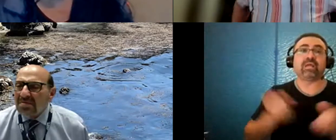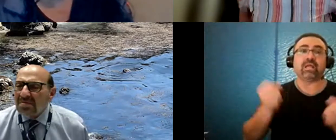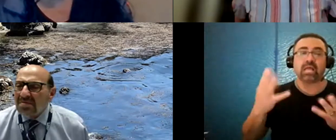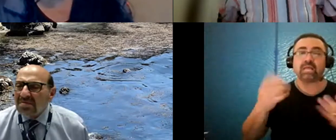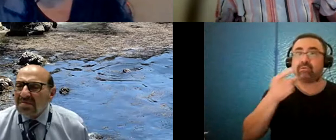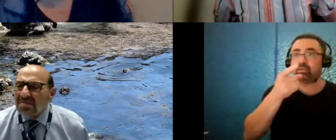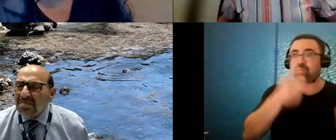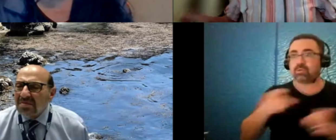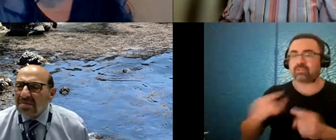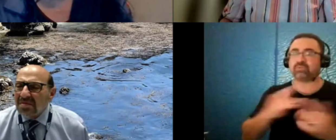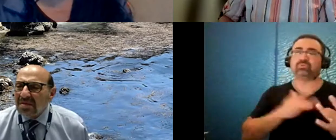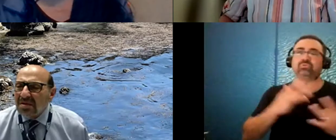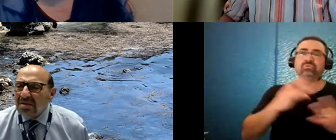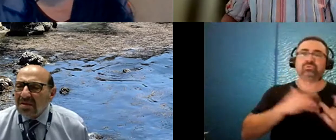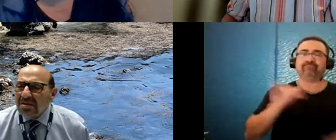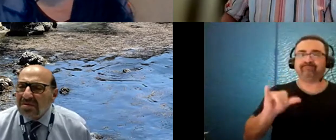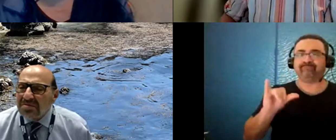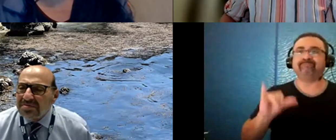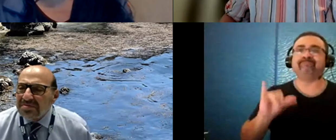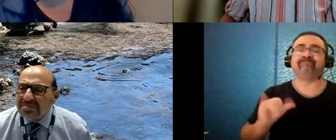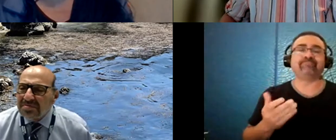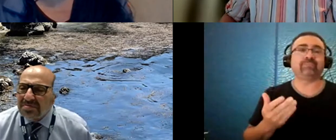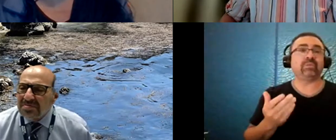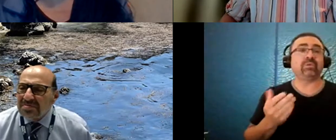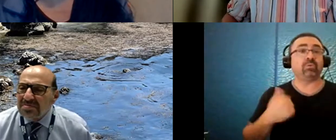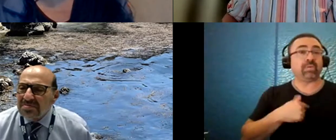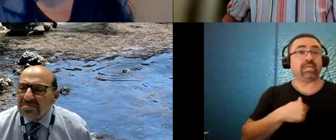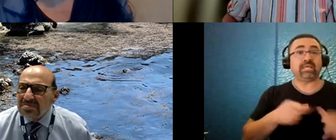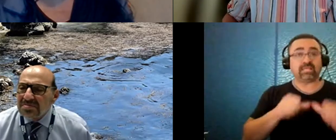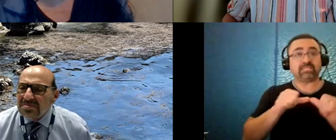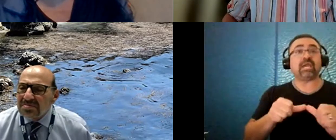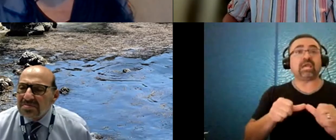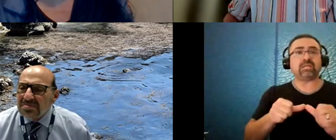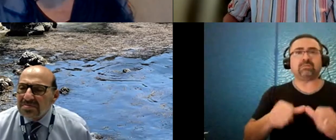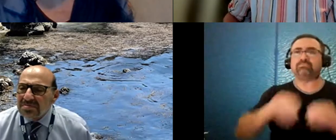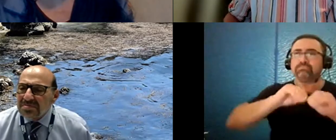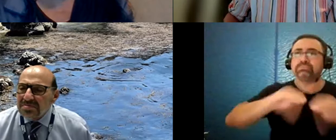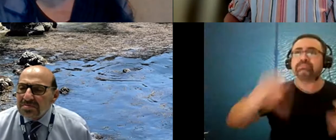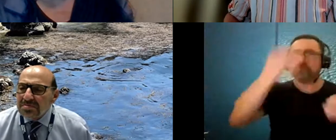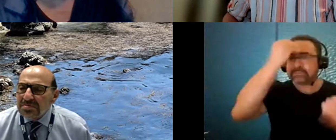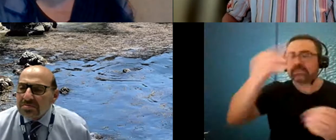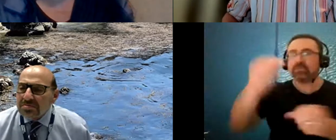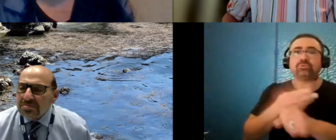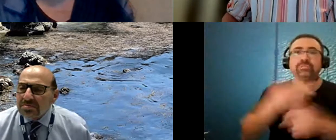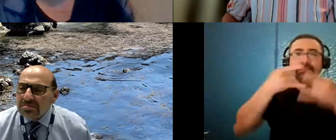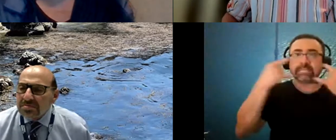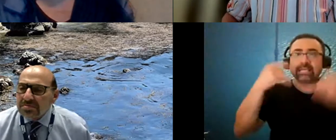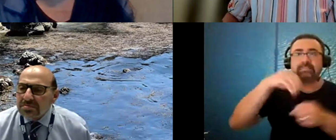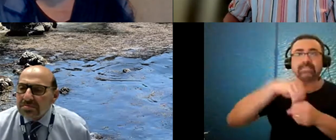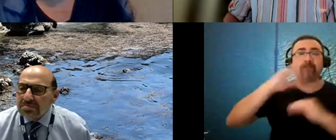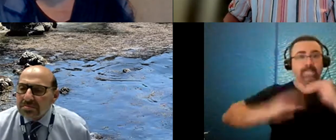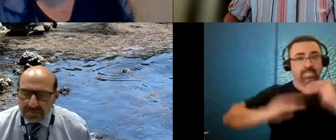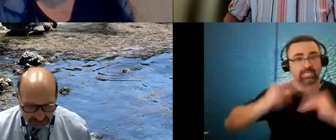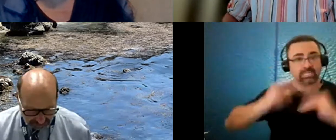that are concerning to us. And so we continue to put the message out about masking indoors